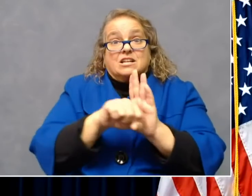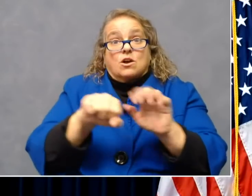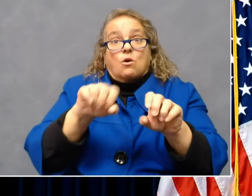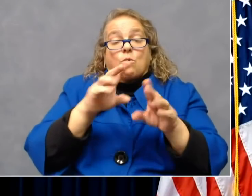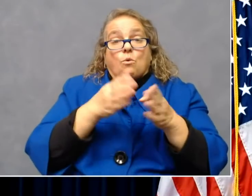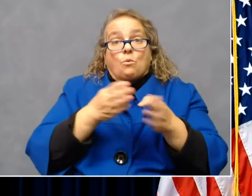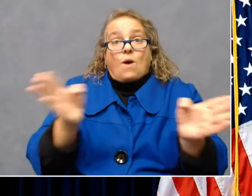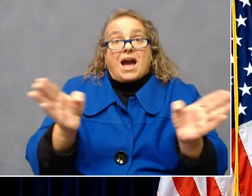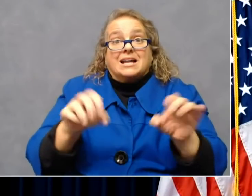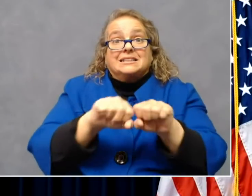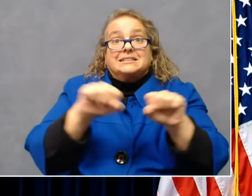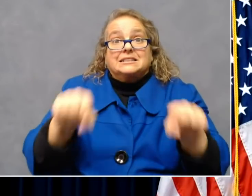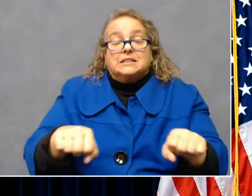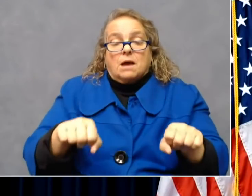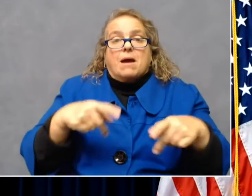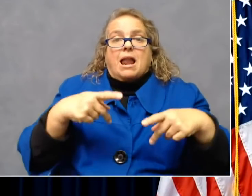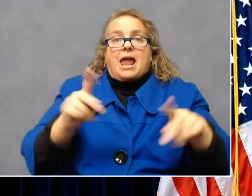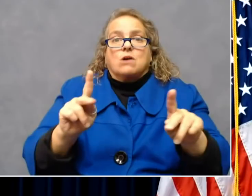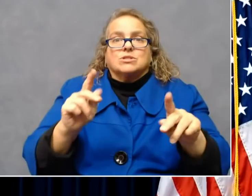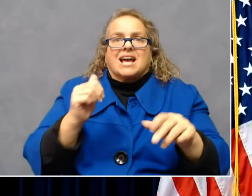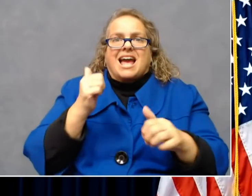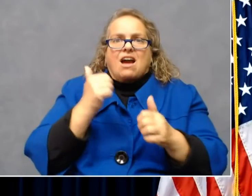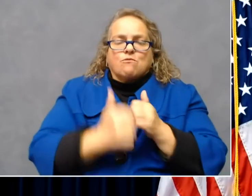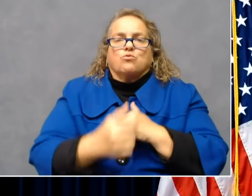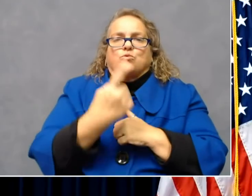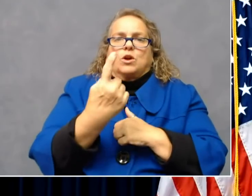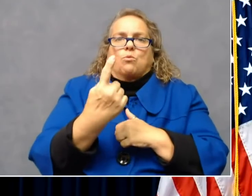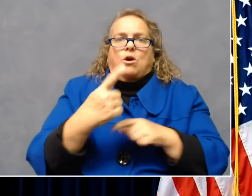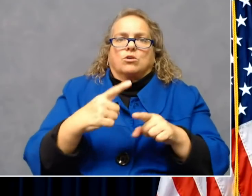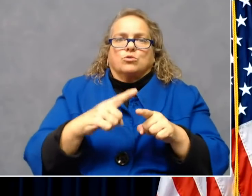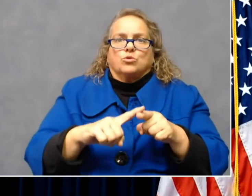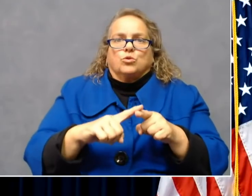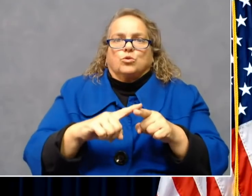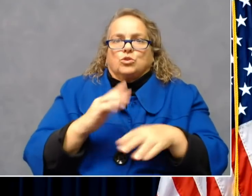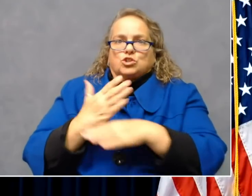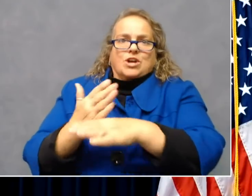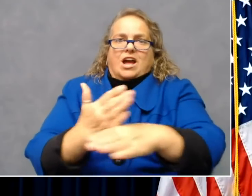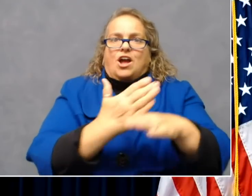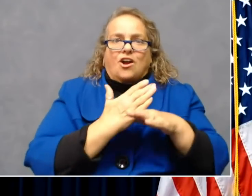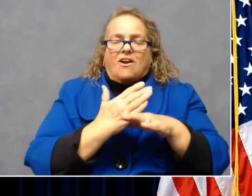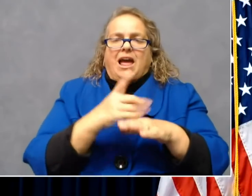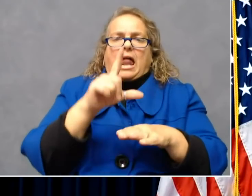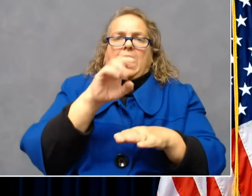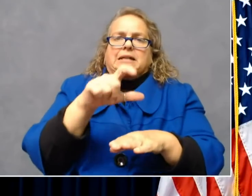for future events. Lexington took a long time coming around to it.